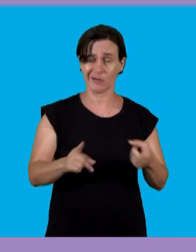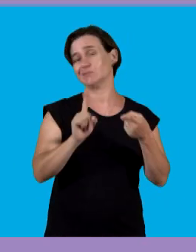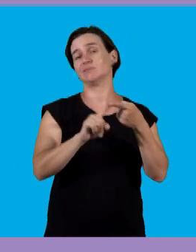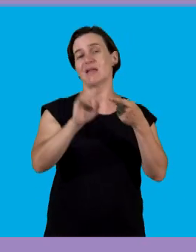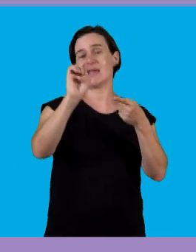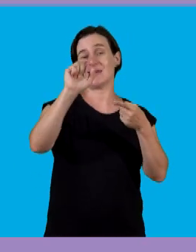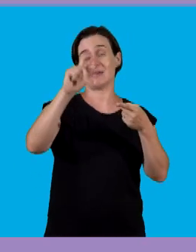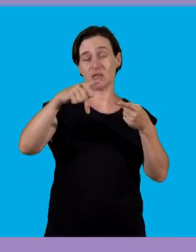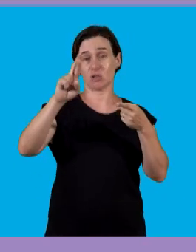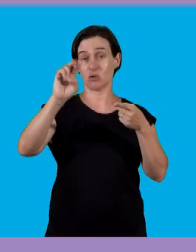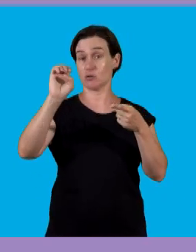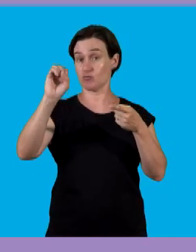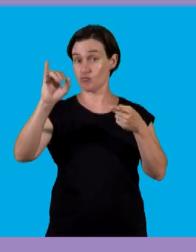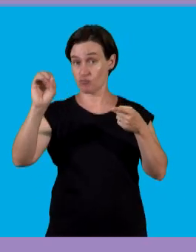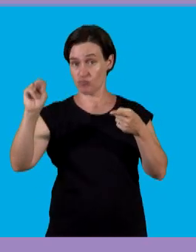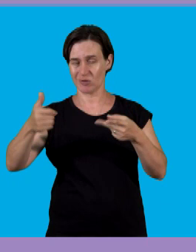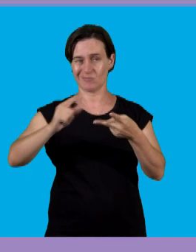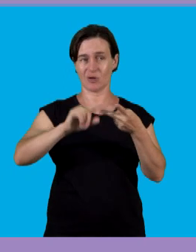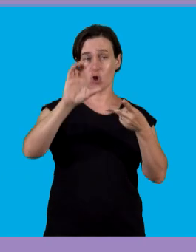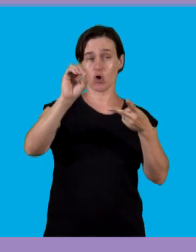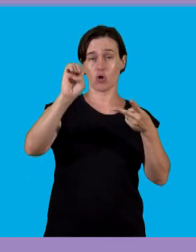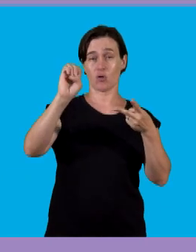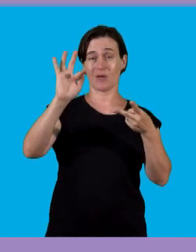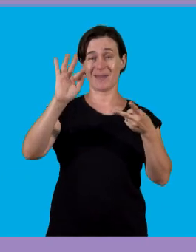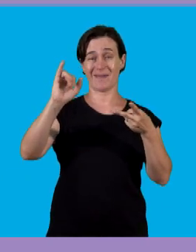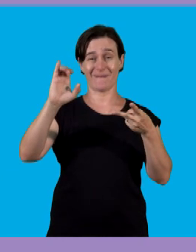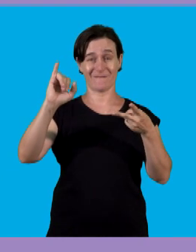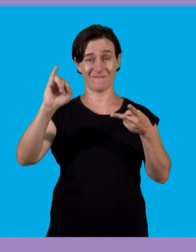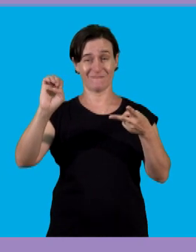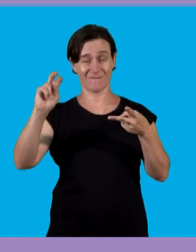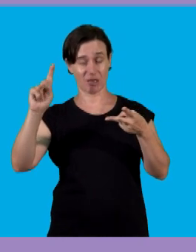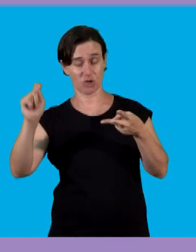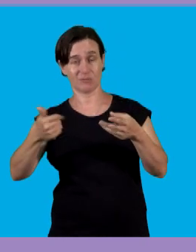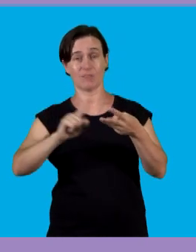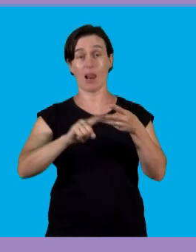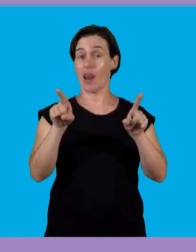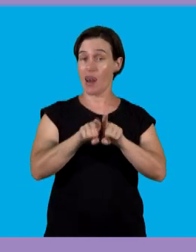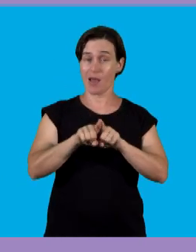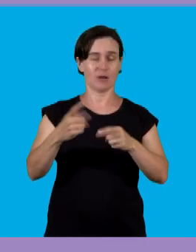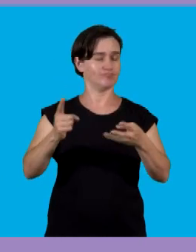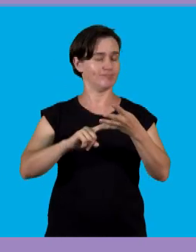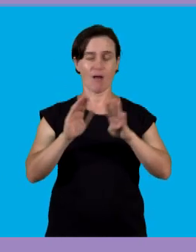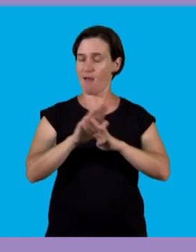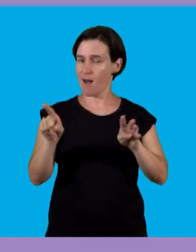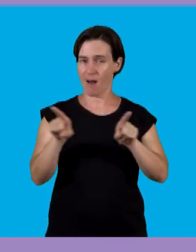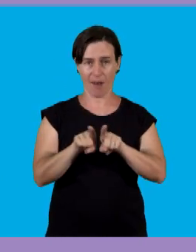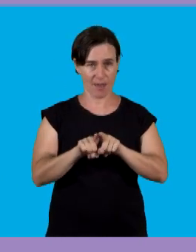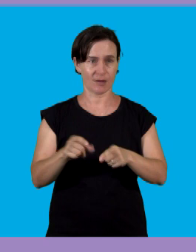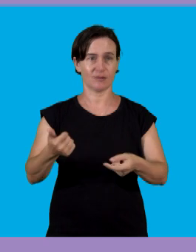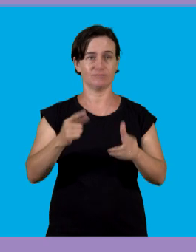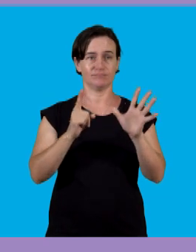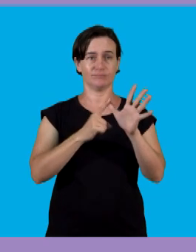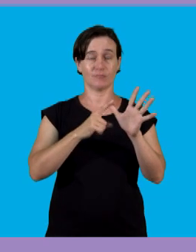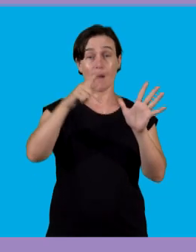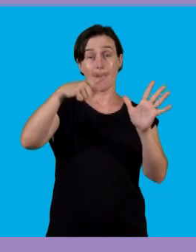during this lesson were expression, coefficient, like terms, unlike